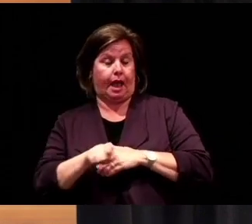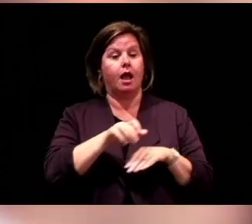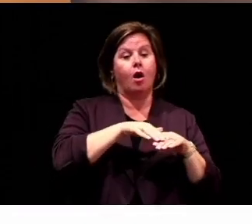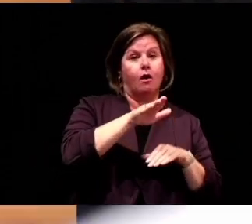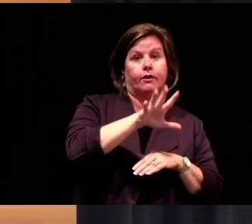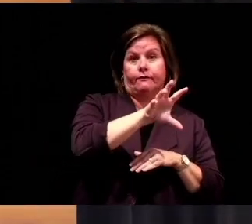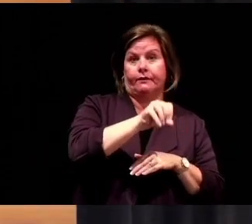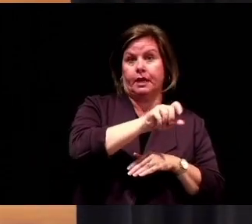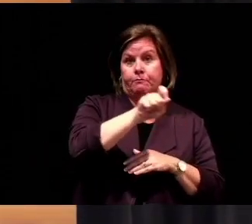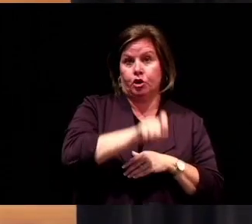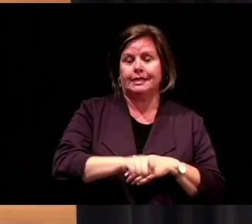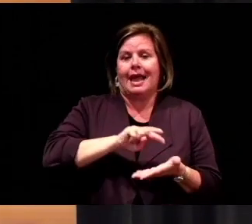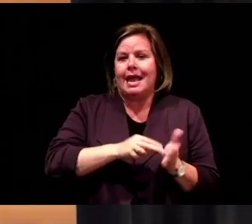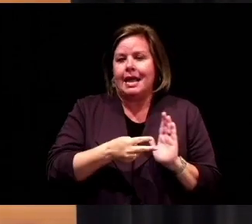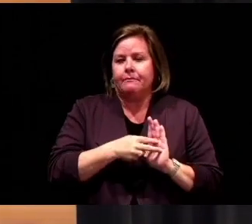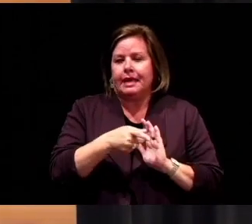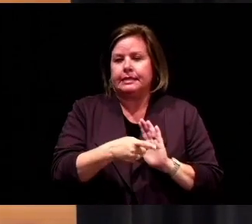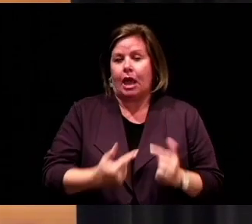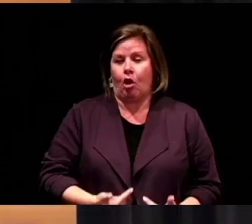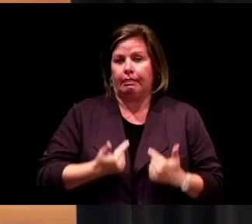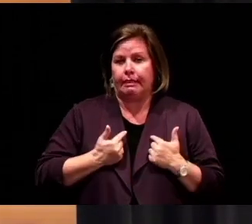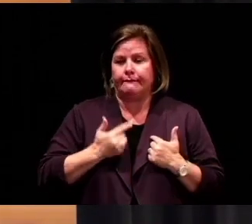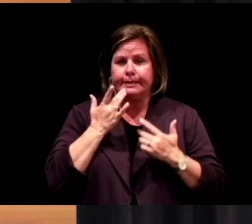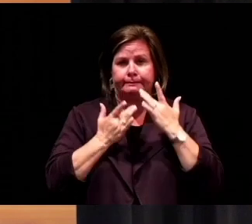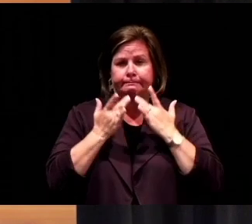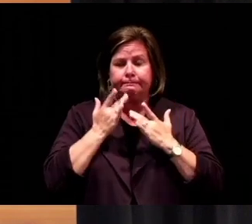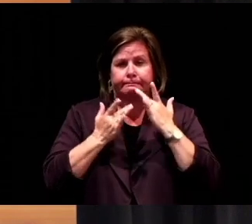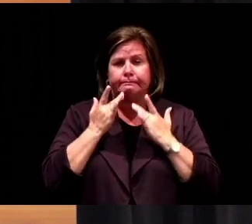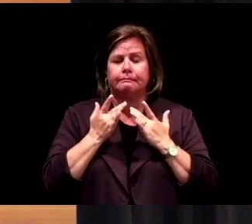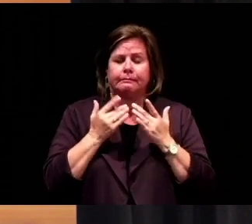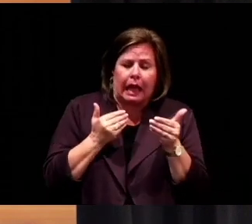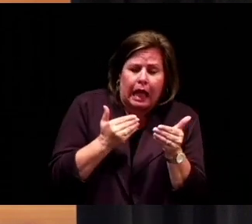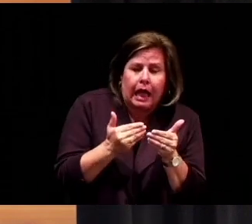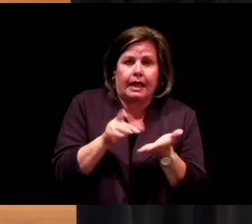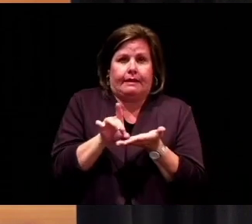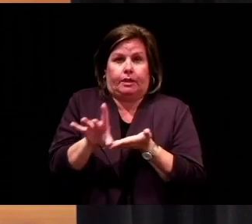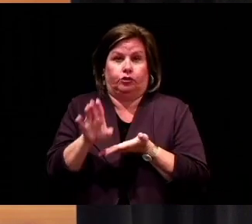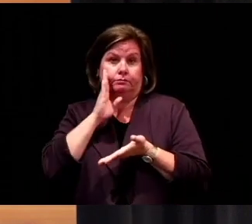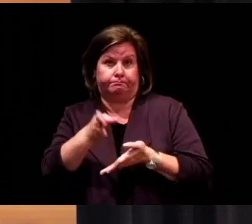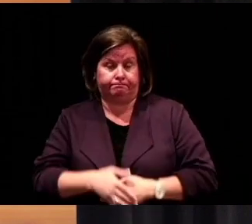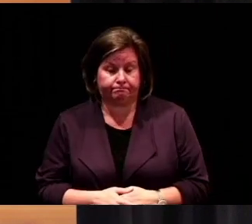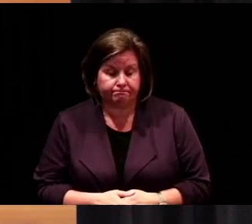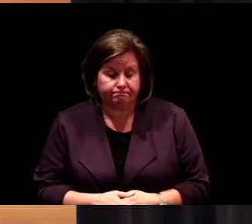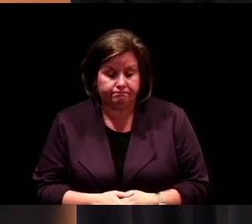much. To kind of put it in context, a family, say, I don't know, their income is $1 million a year, something extravagant, right?